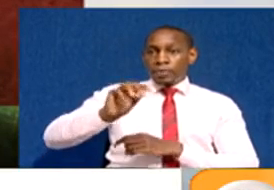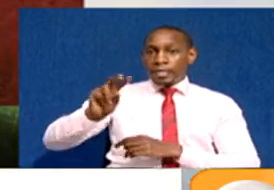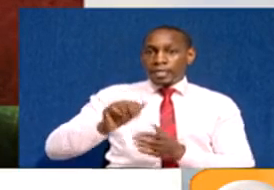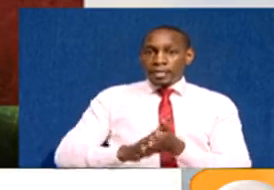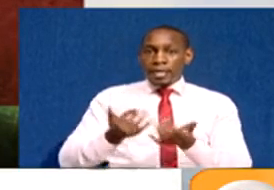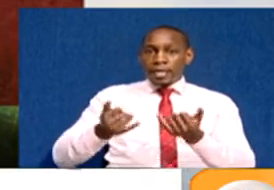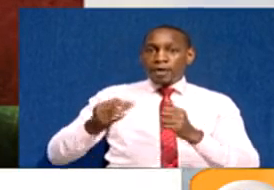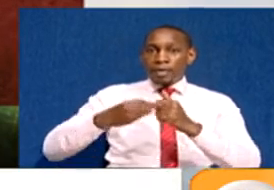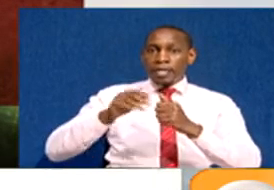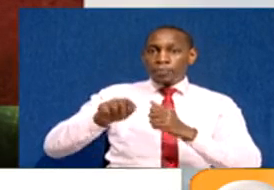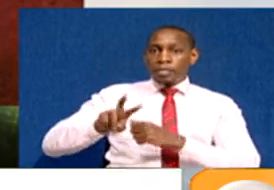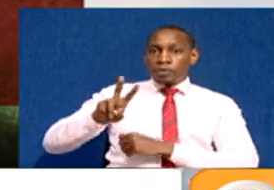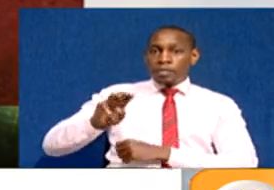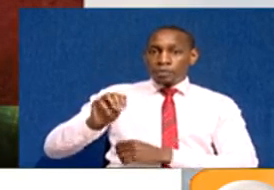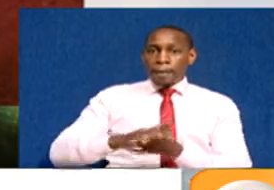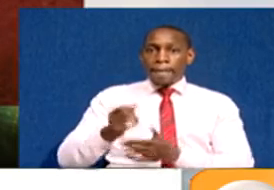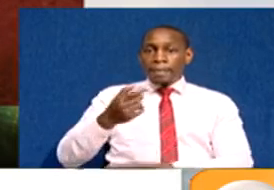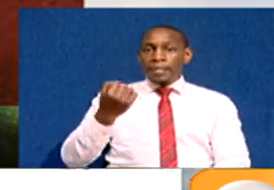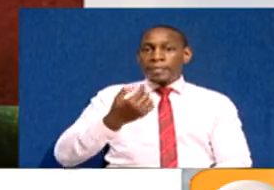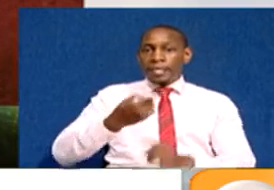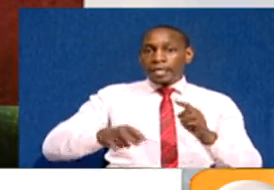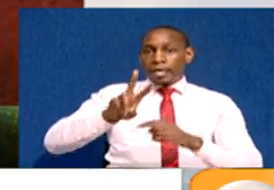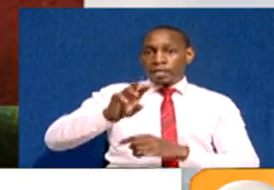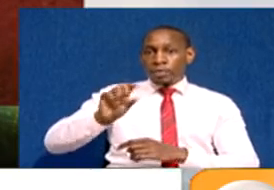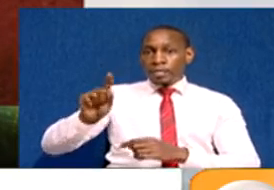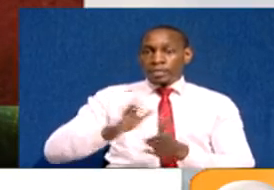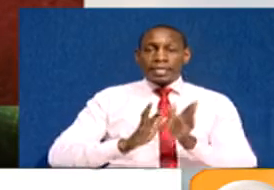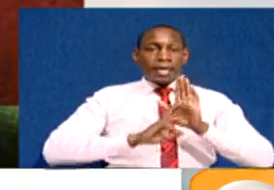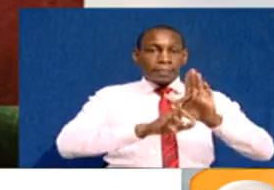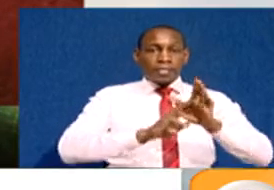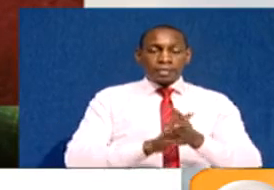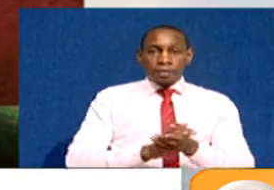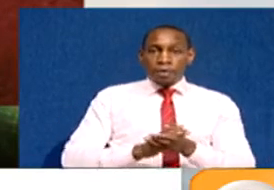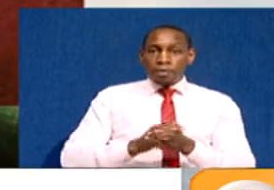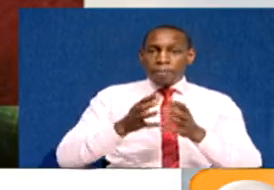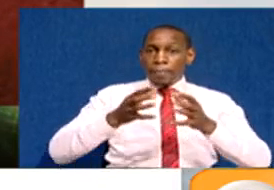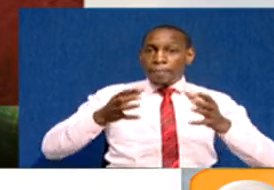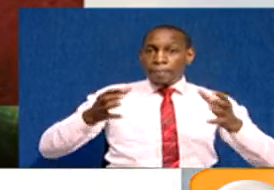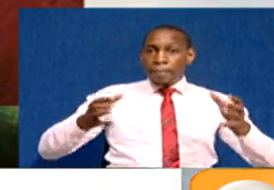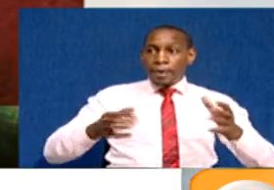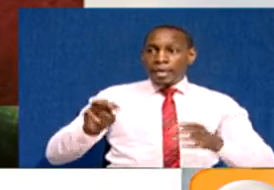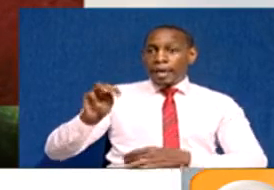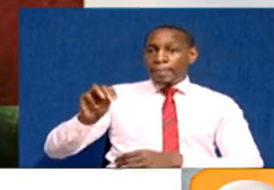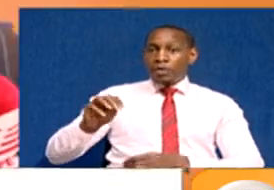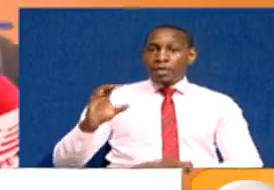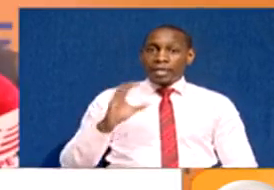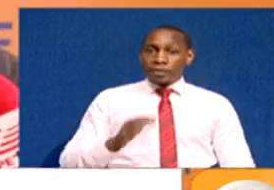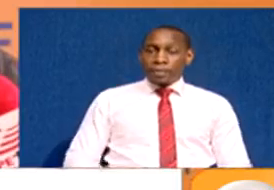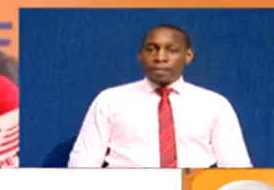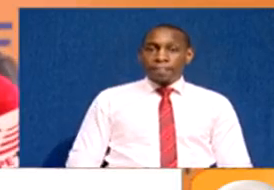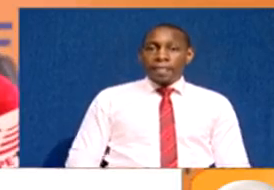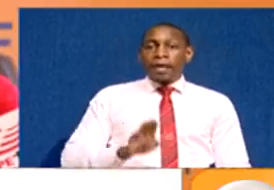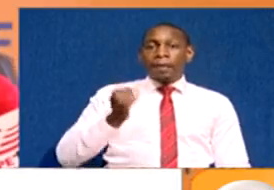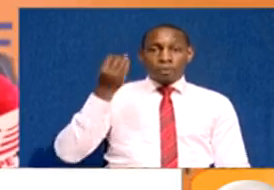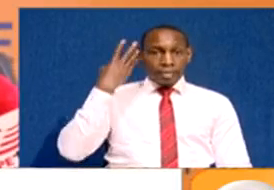to 8.2 million as at May 2021, this representing a rise of nearly a million customers. You